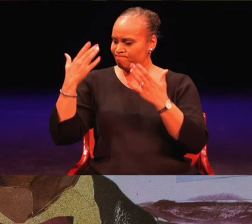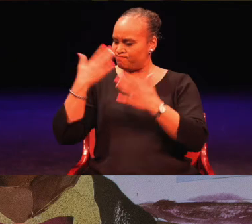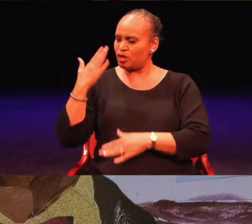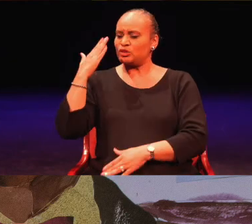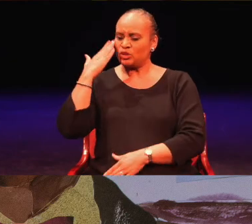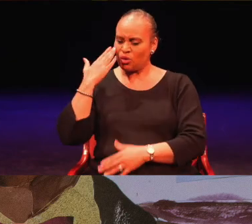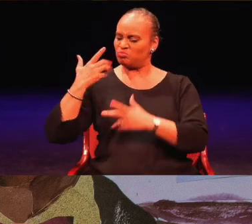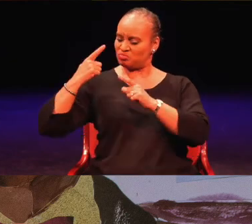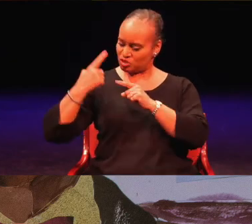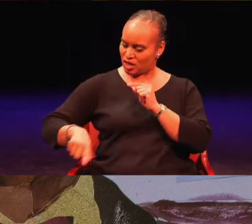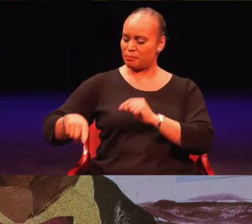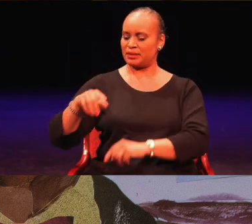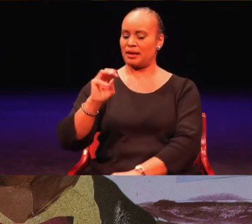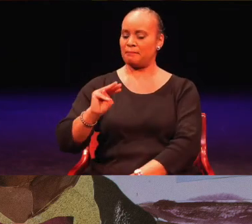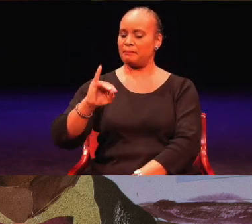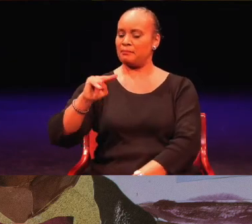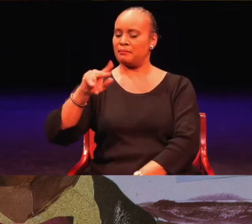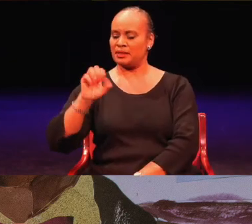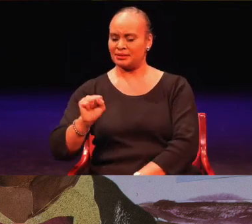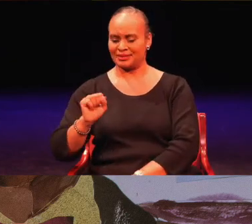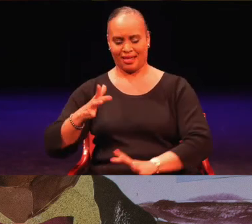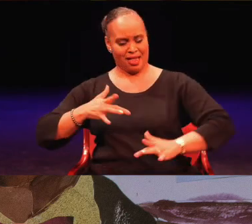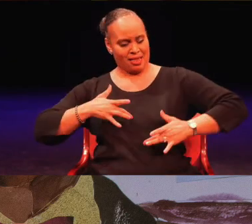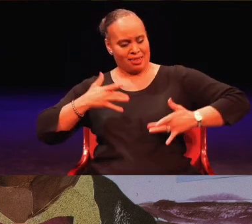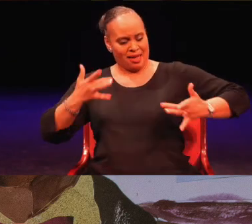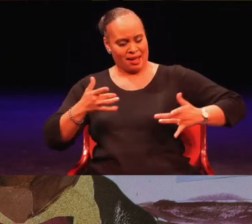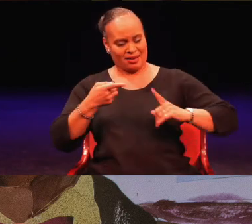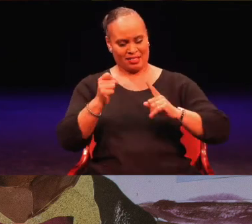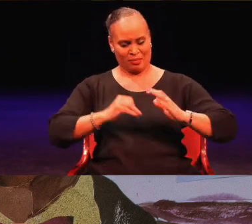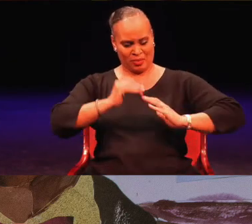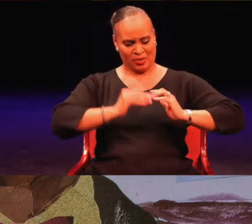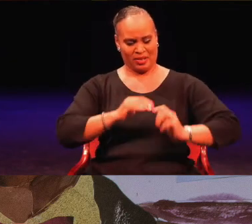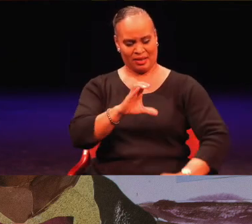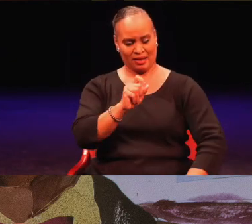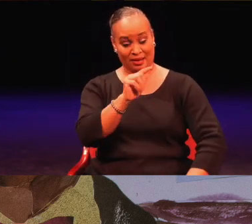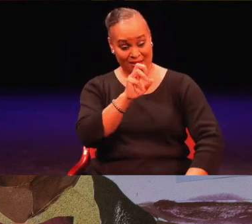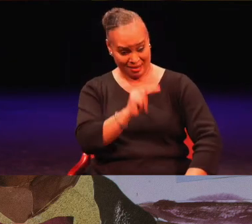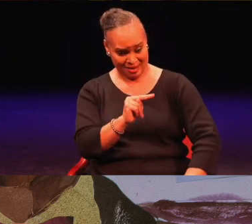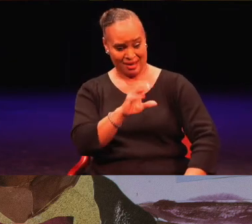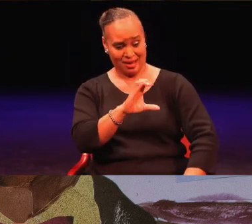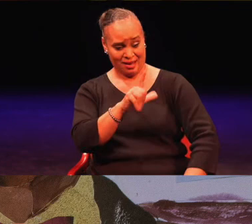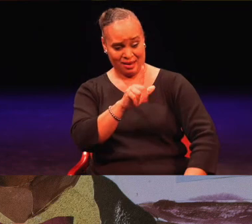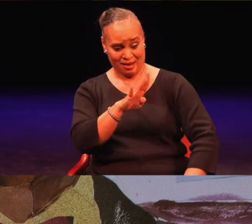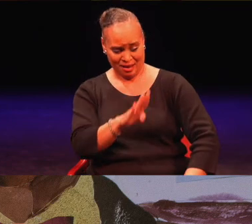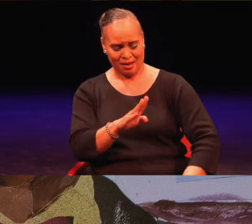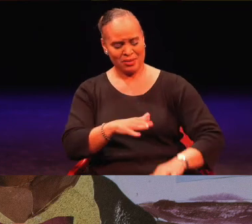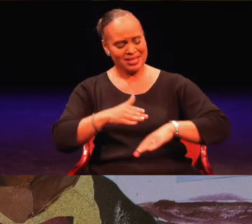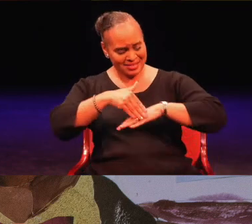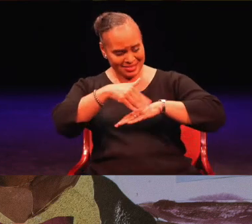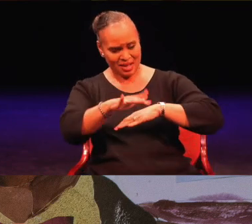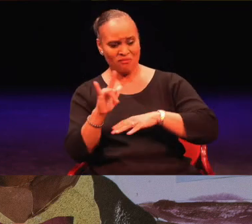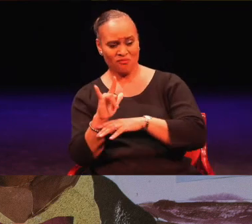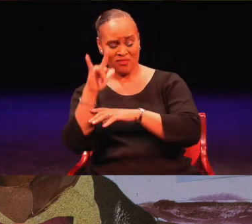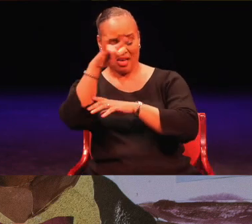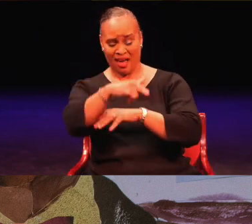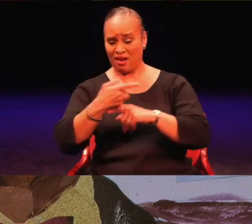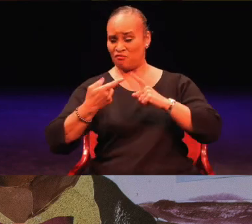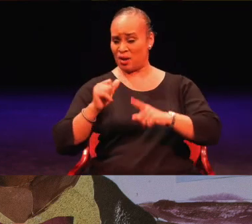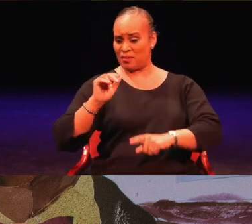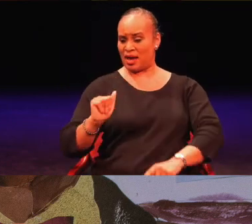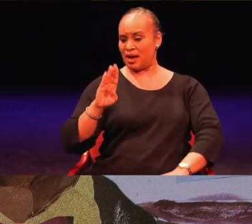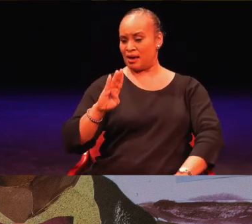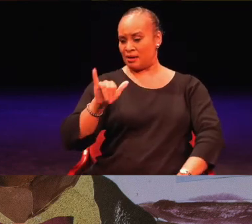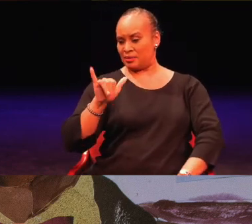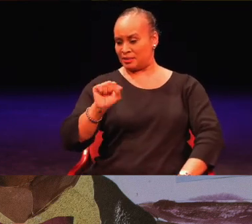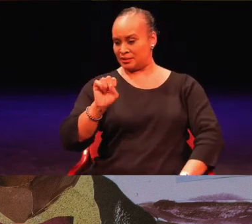known, darkness sharpened at Minton's, darkness lightened at the Cotton Club, sent flying from